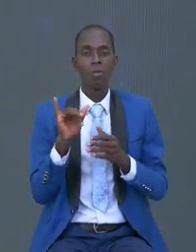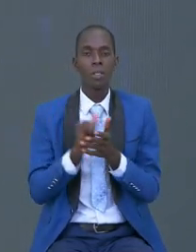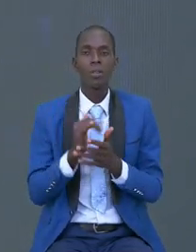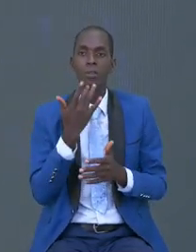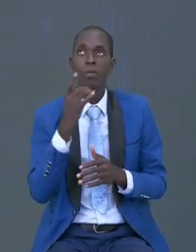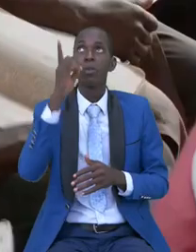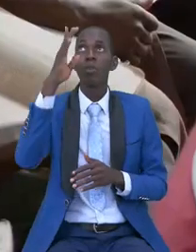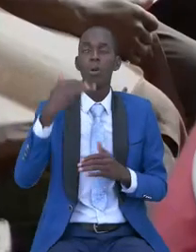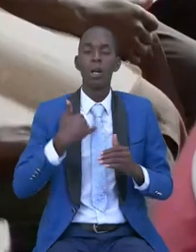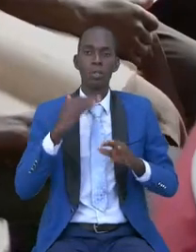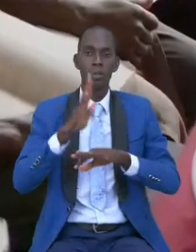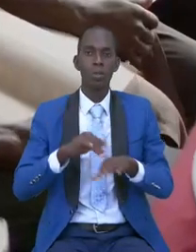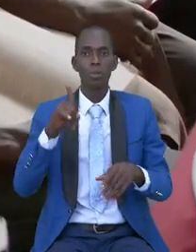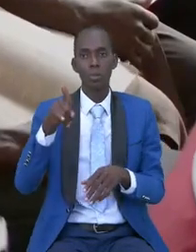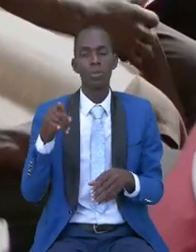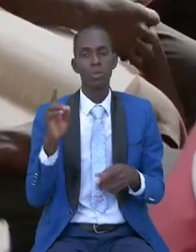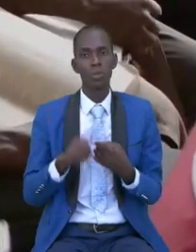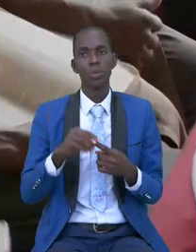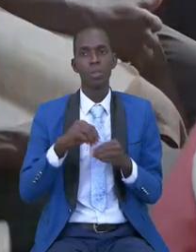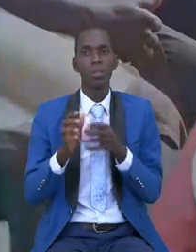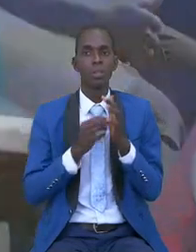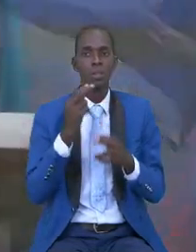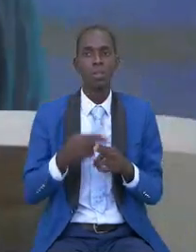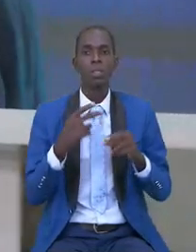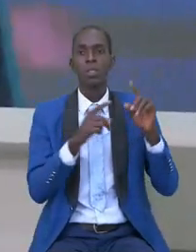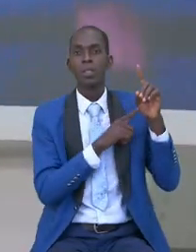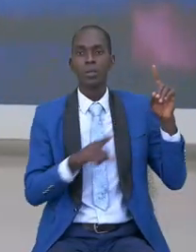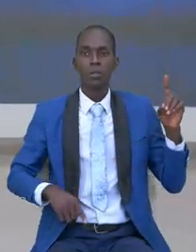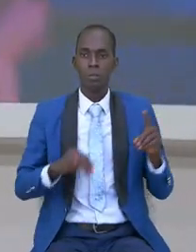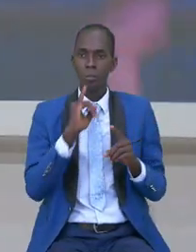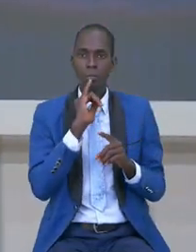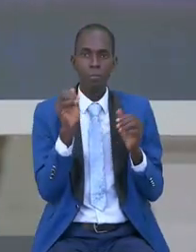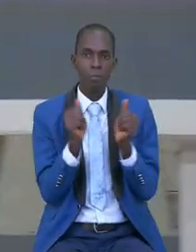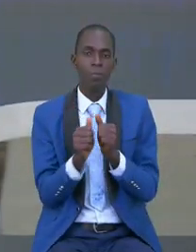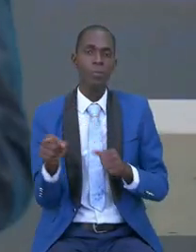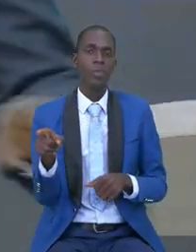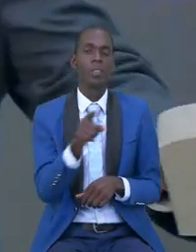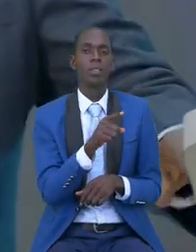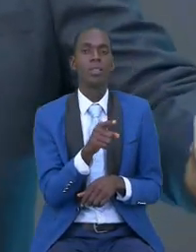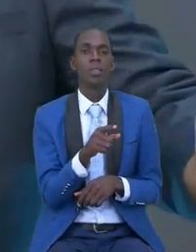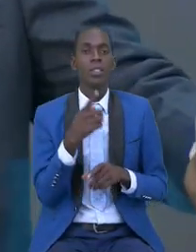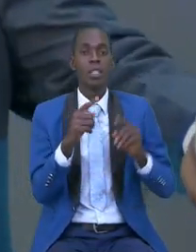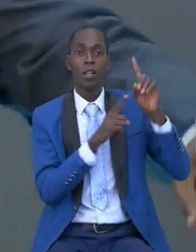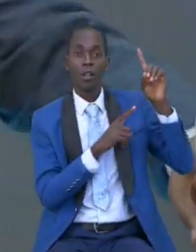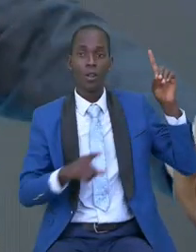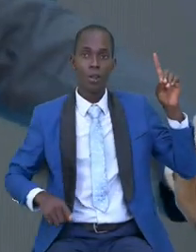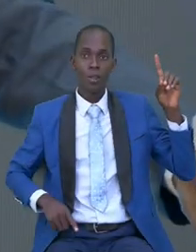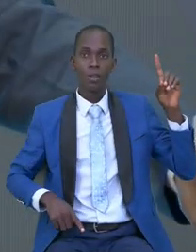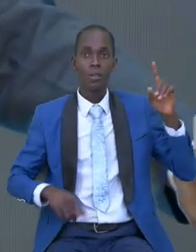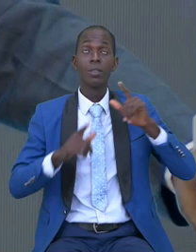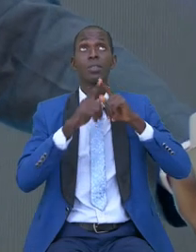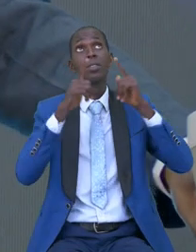in Jesus' name. The Lord is with thee. That's it. That's all we need. The Lord